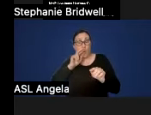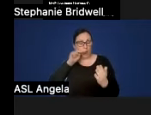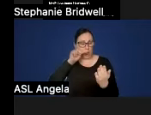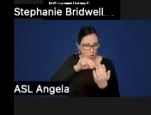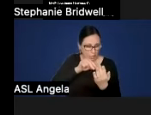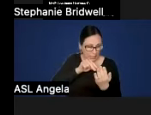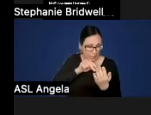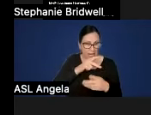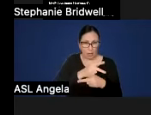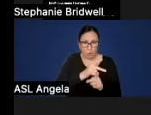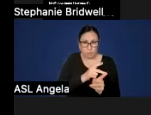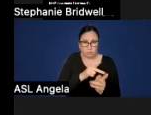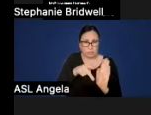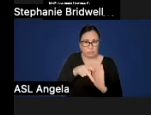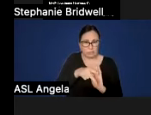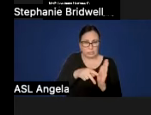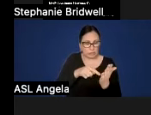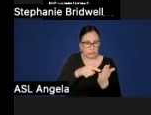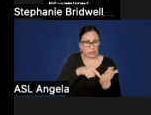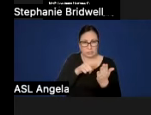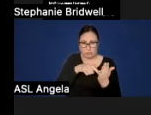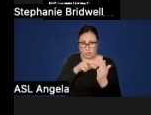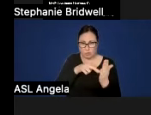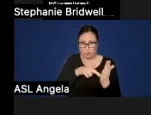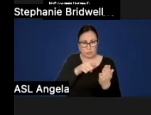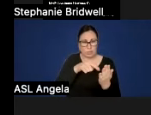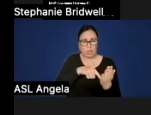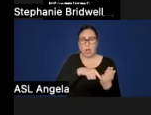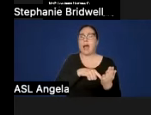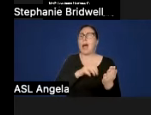paper, how have you, you know, how are we weaving in